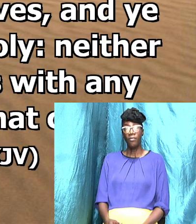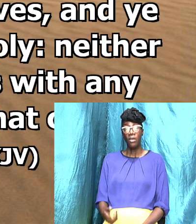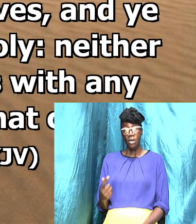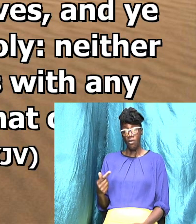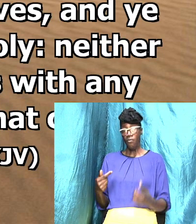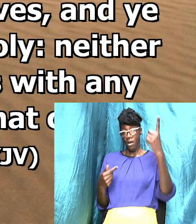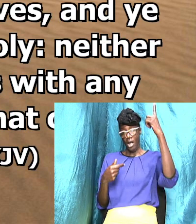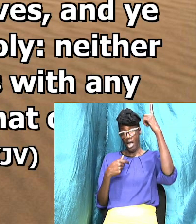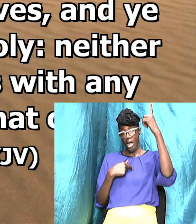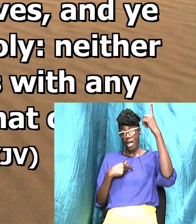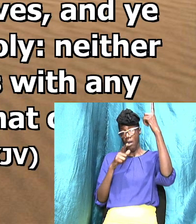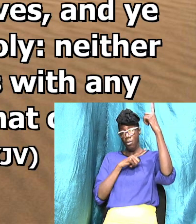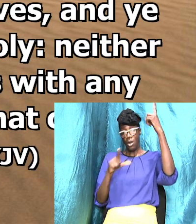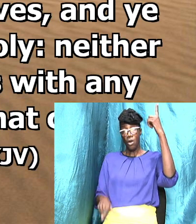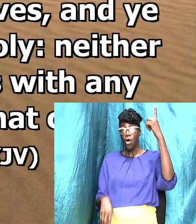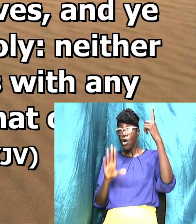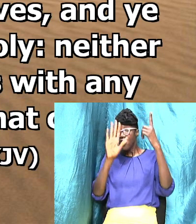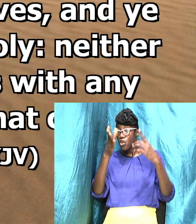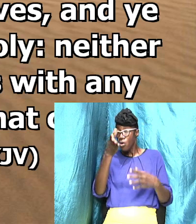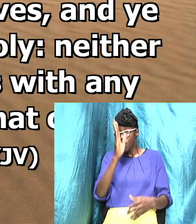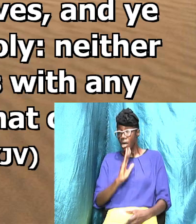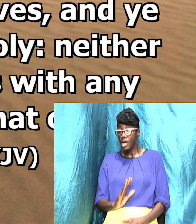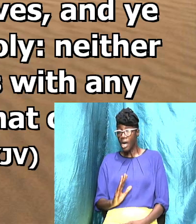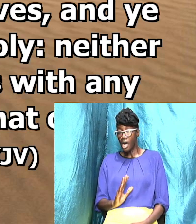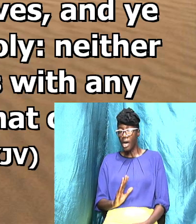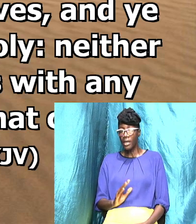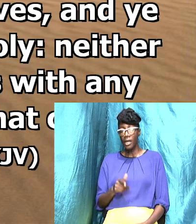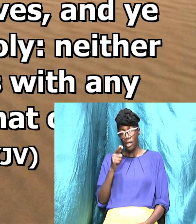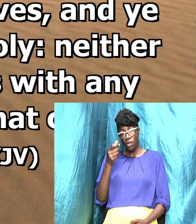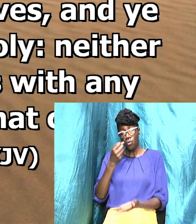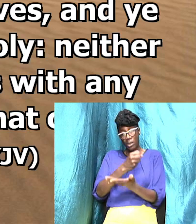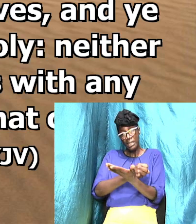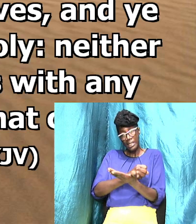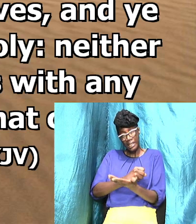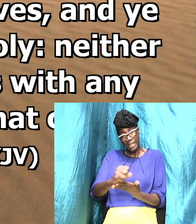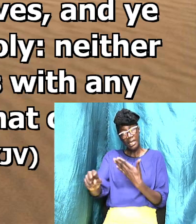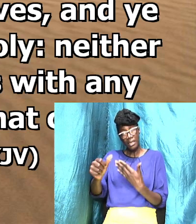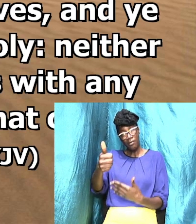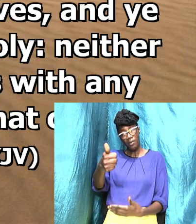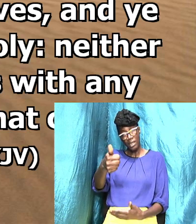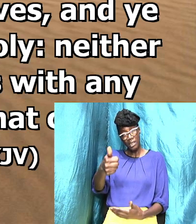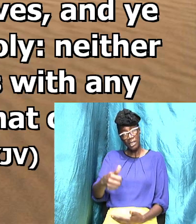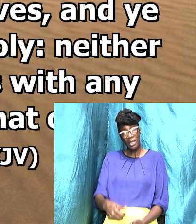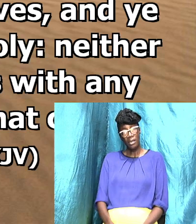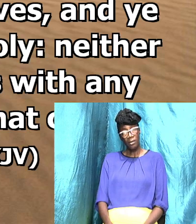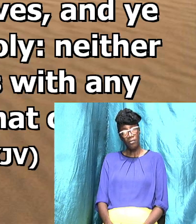am the Lord your God. He shall therefore sanctify yourselves,